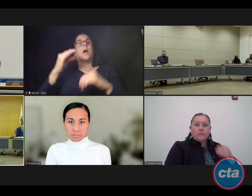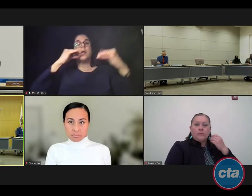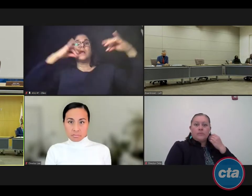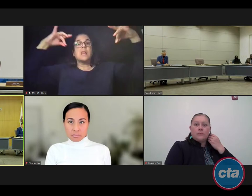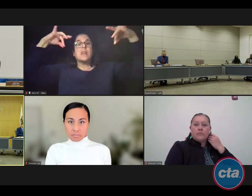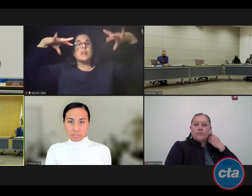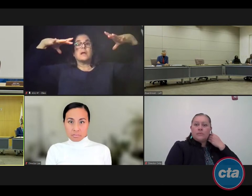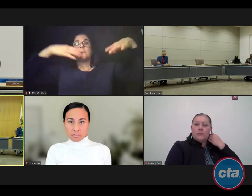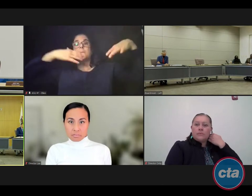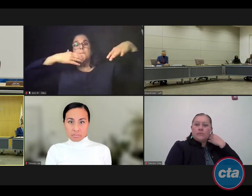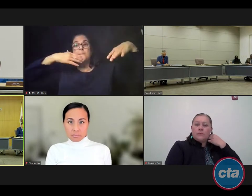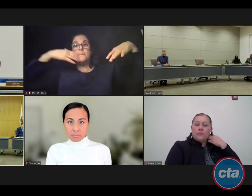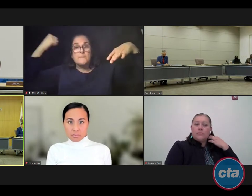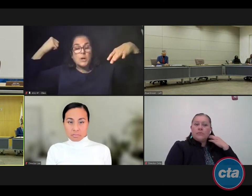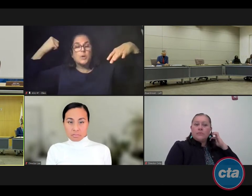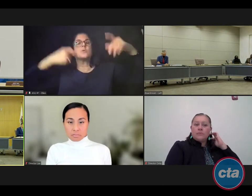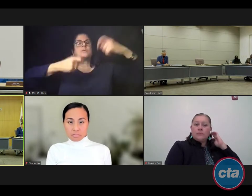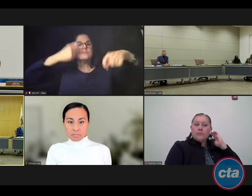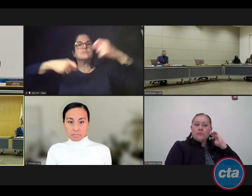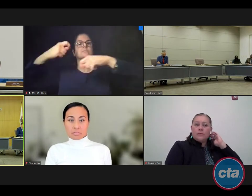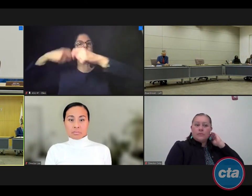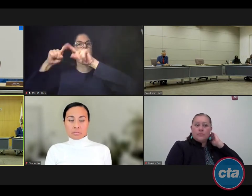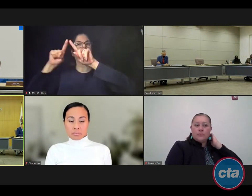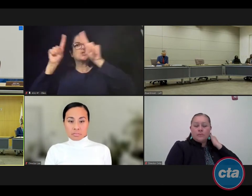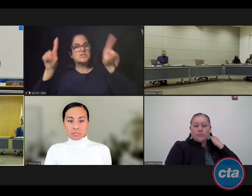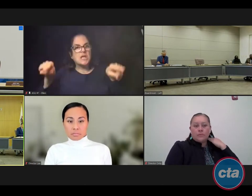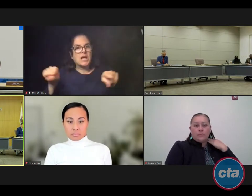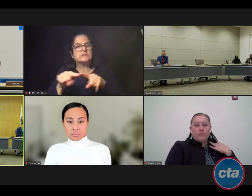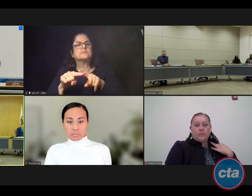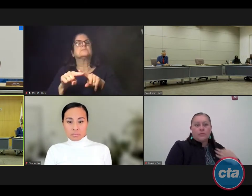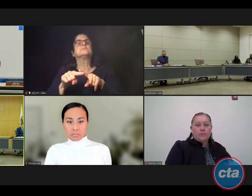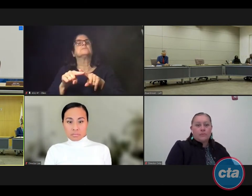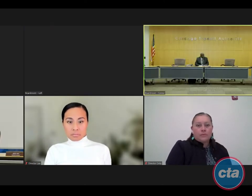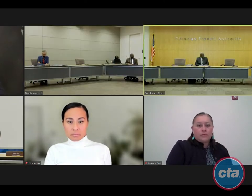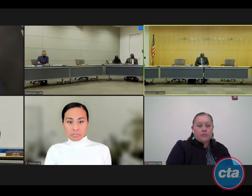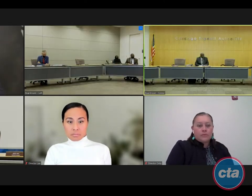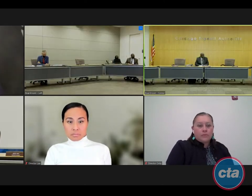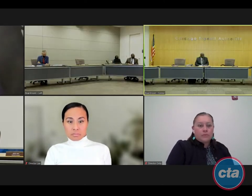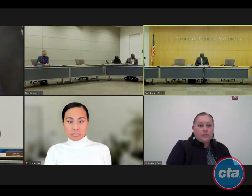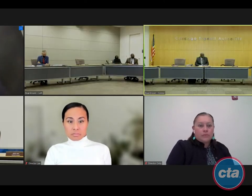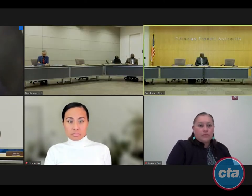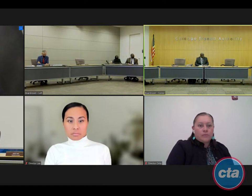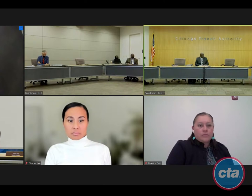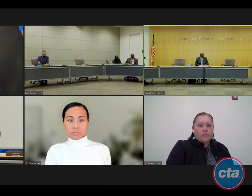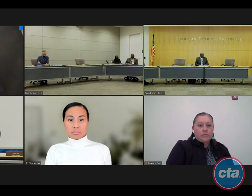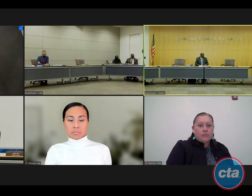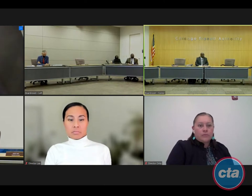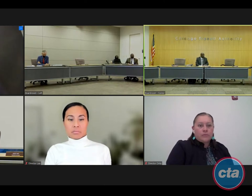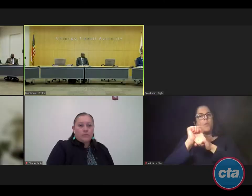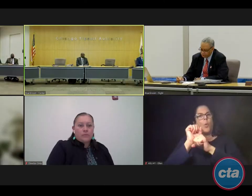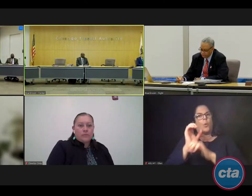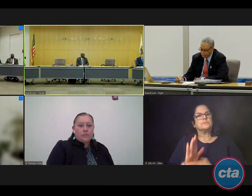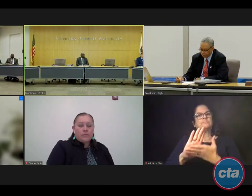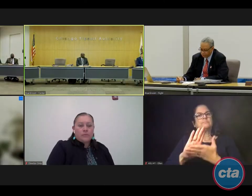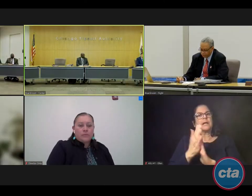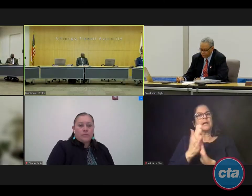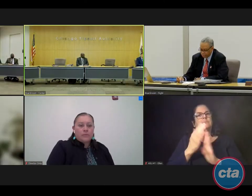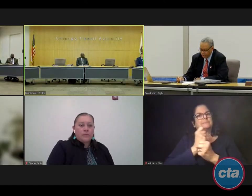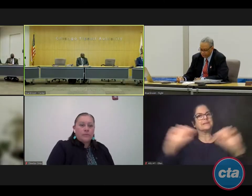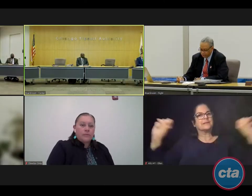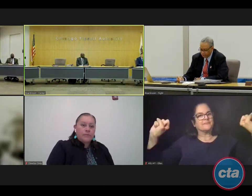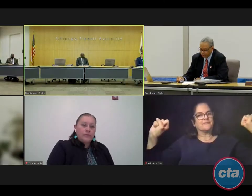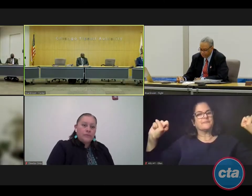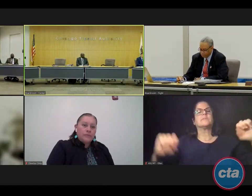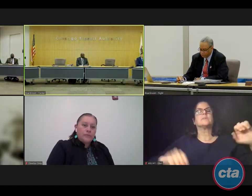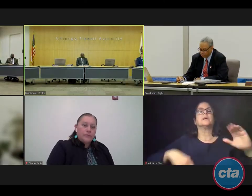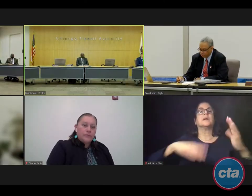repairs, and replacement of outdated and damaged signage all contribute to making our customers and employees safer. Cleaner stations with fresh paint